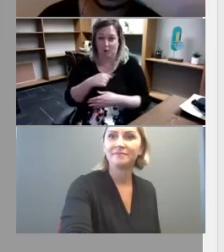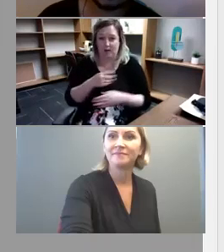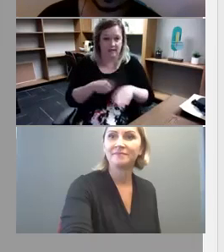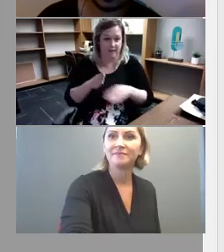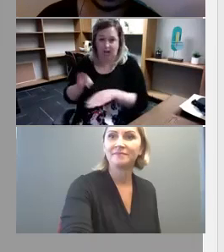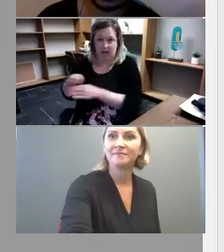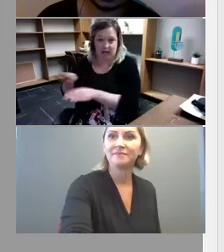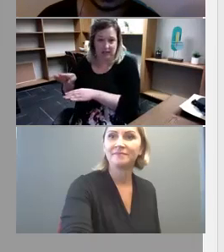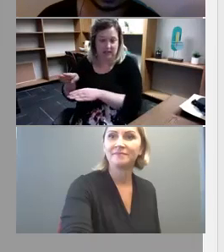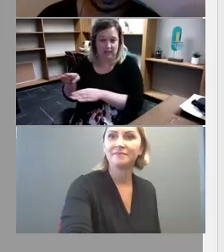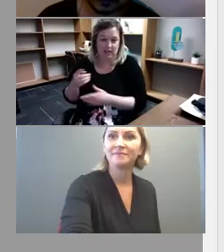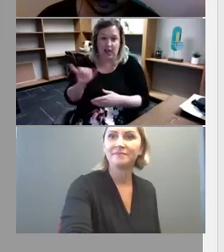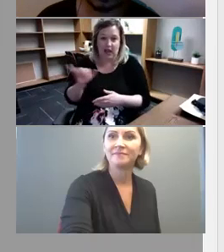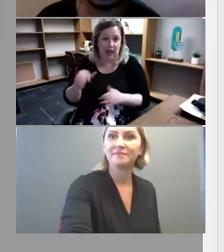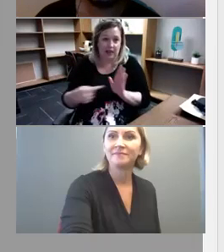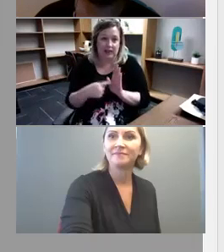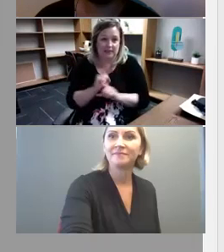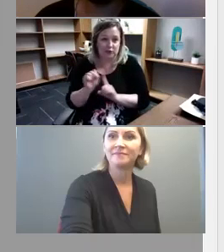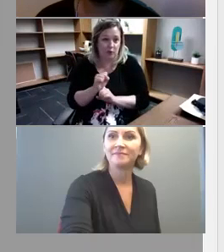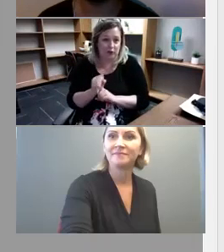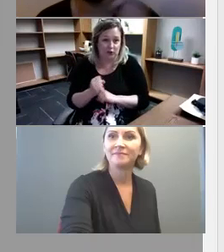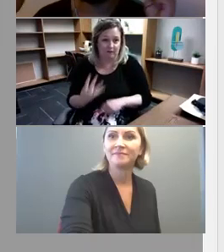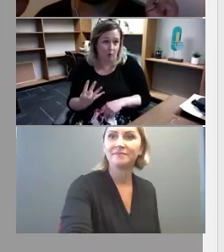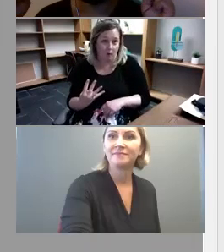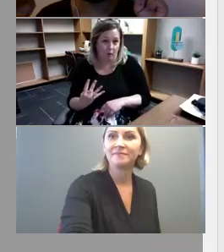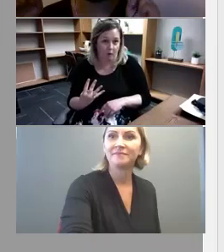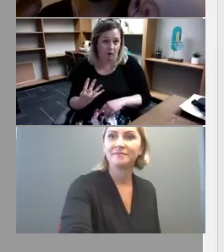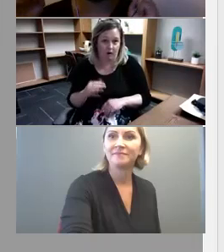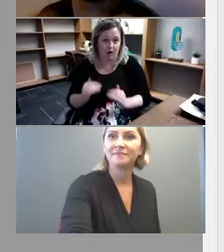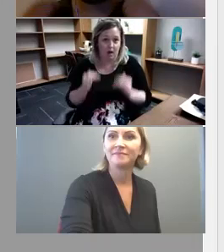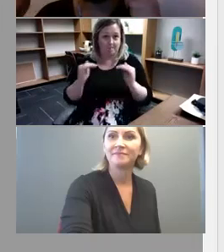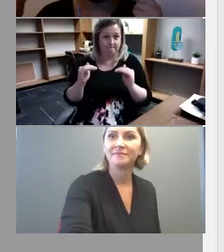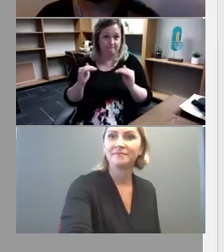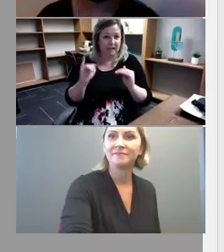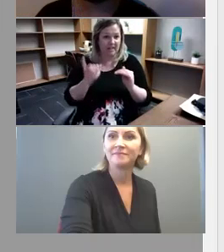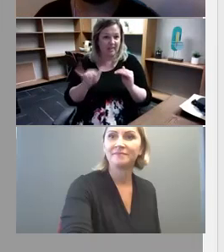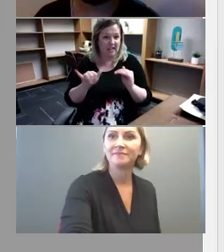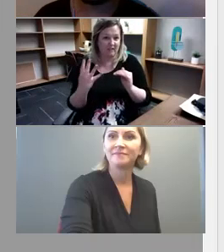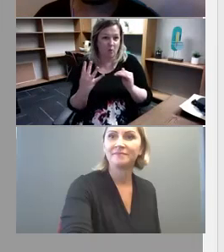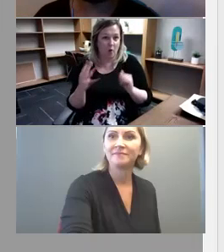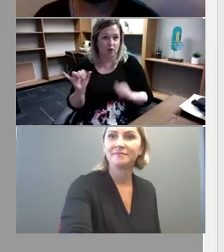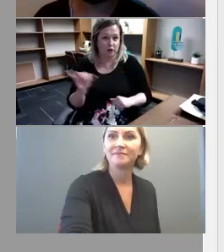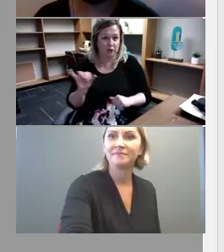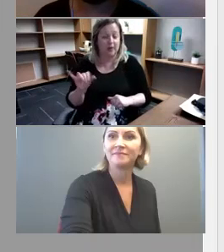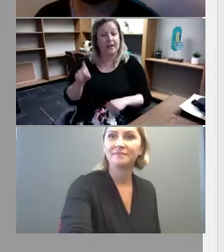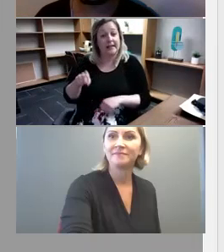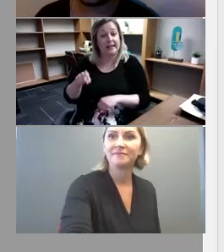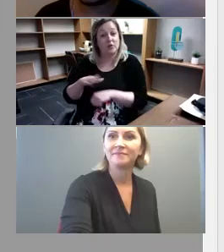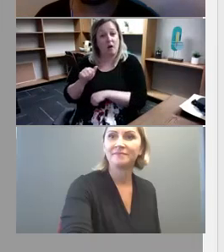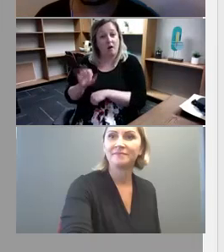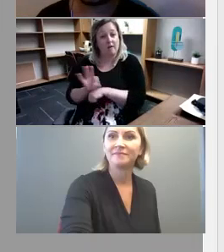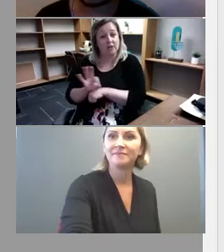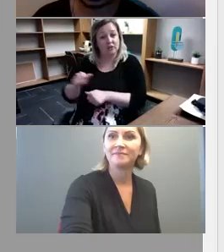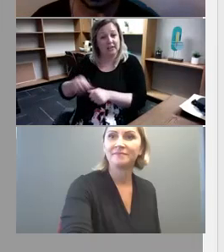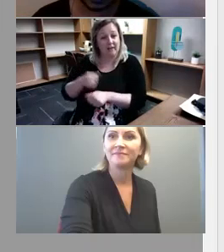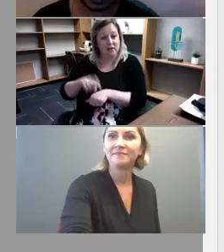in this case 4, or in this case also 4, that we also need to call our functions every time for each of those